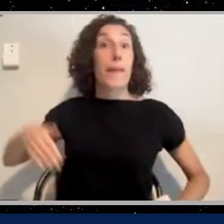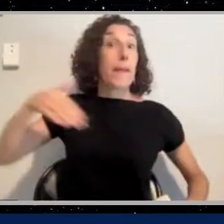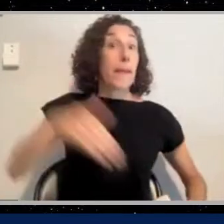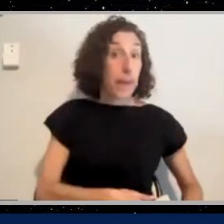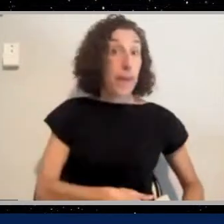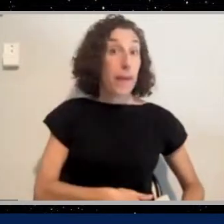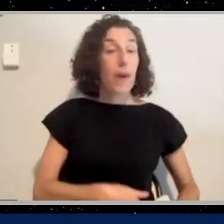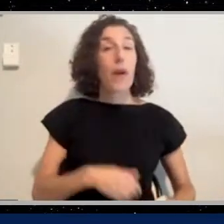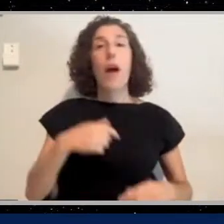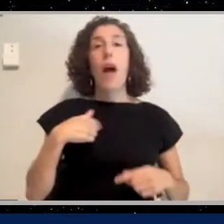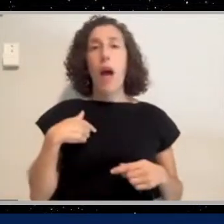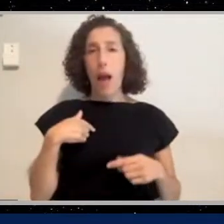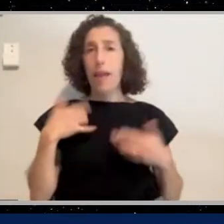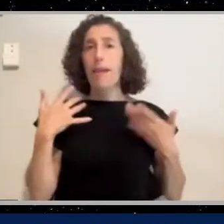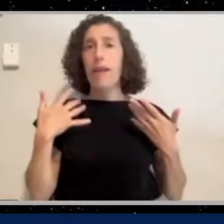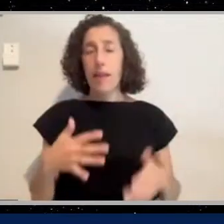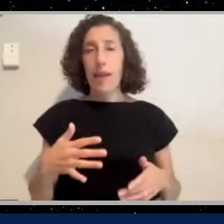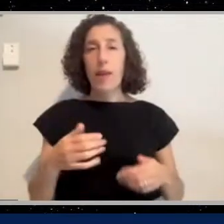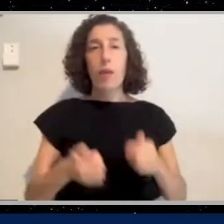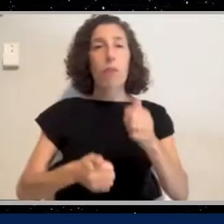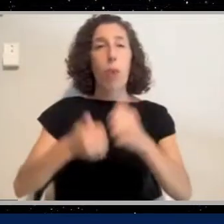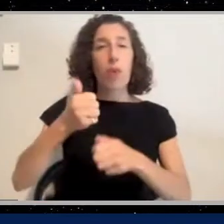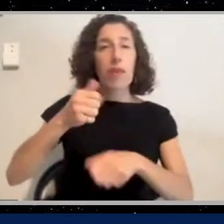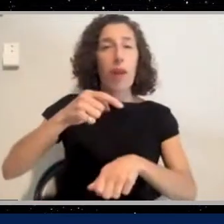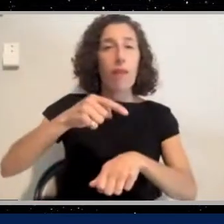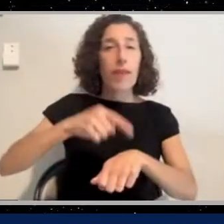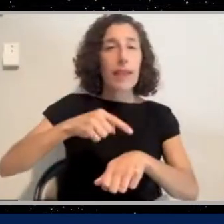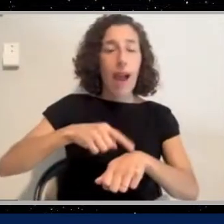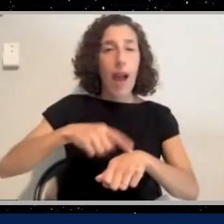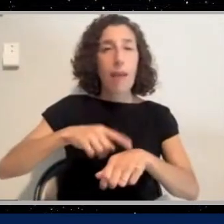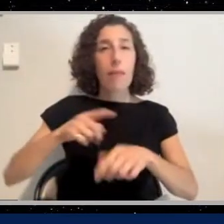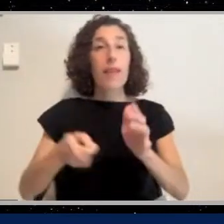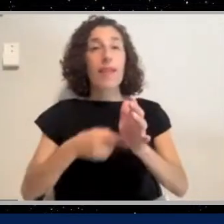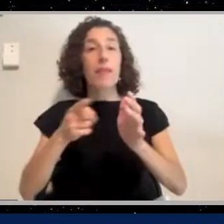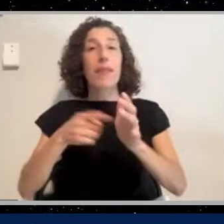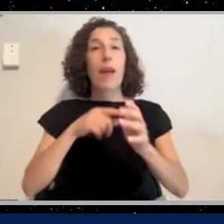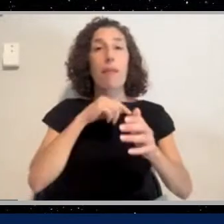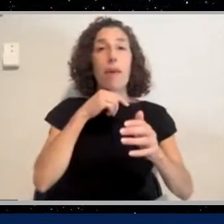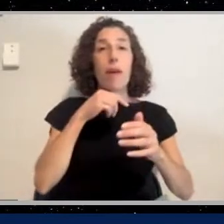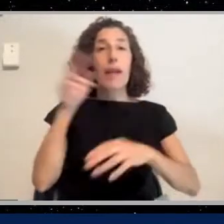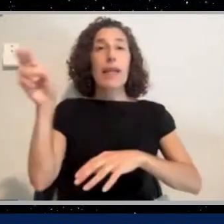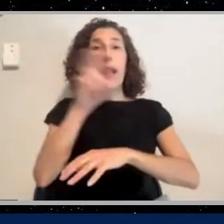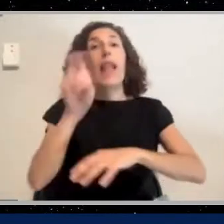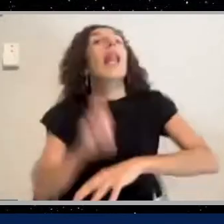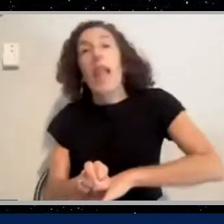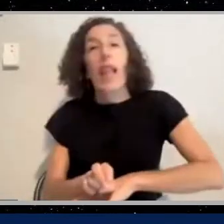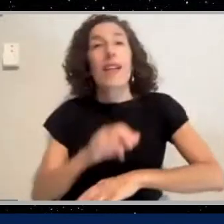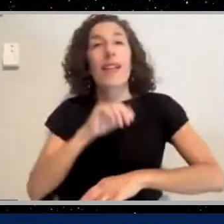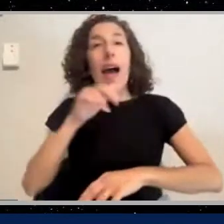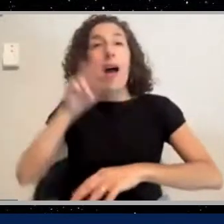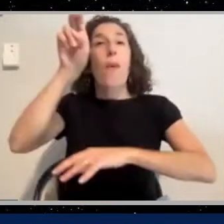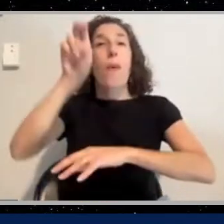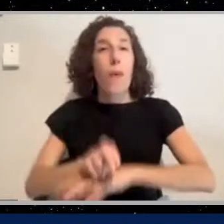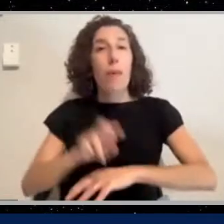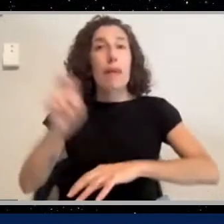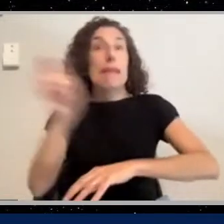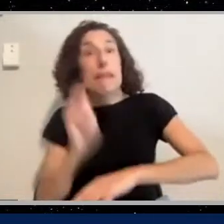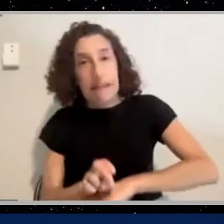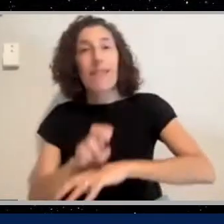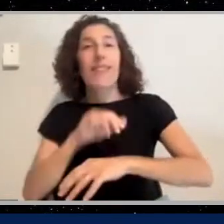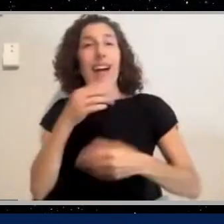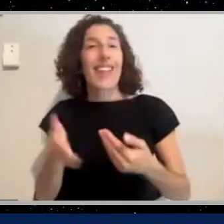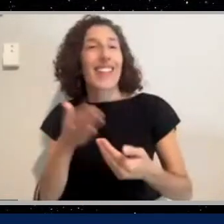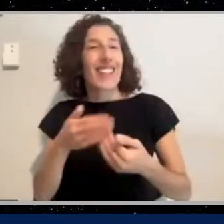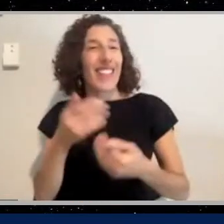pain on the way up. That was all. Yeah. I'm glad it wasn't too bad. Yeah. And that's what's awesome too,